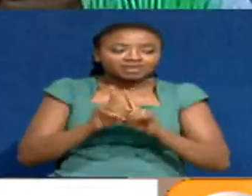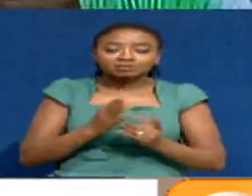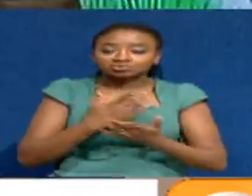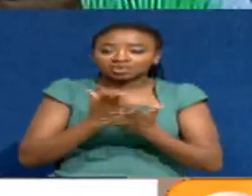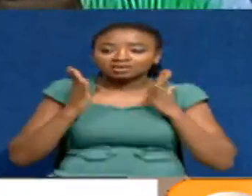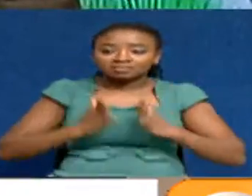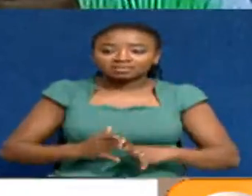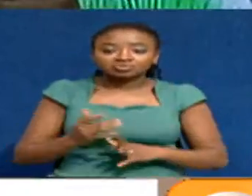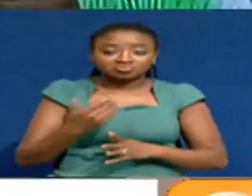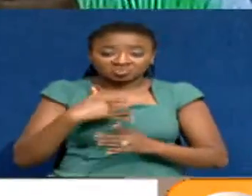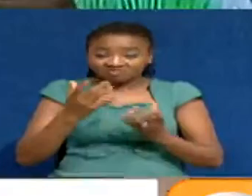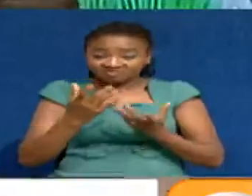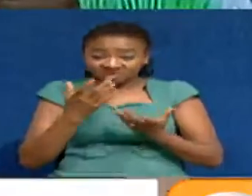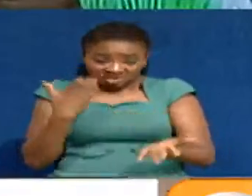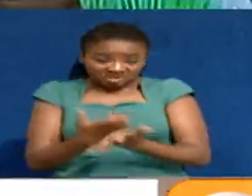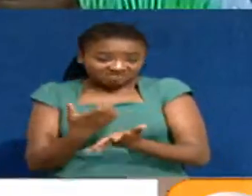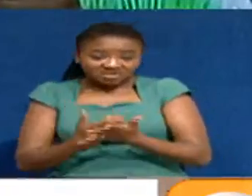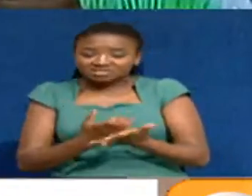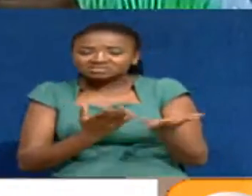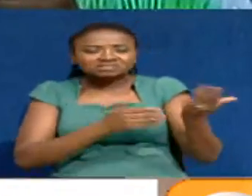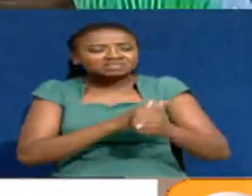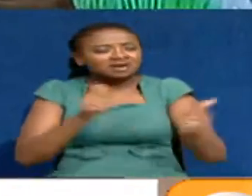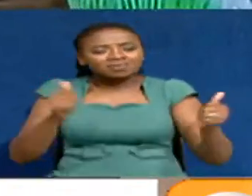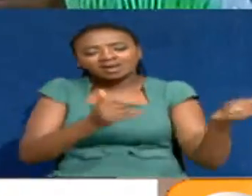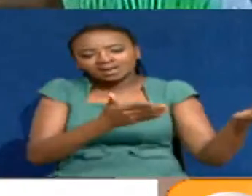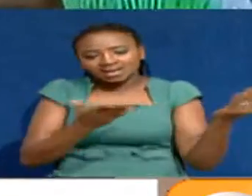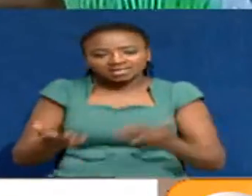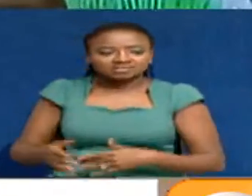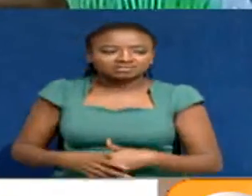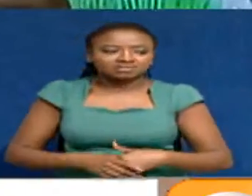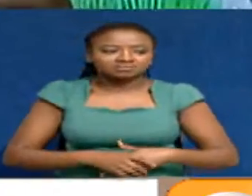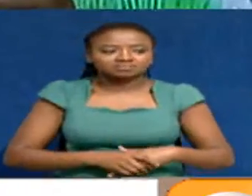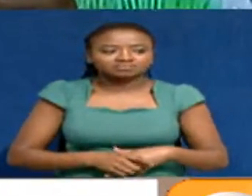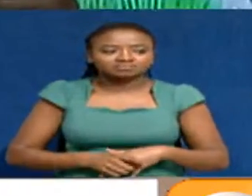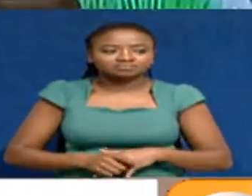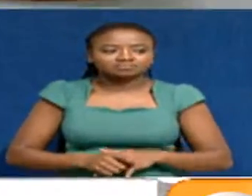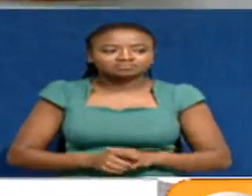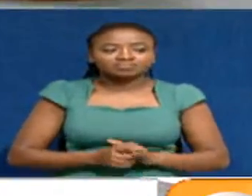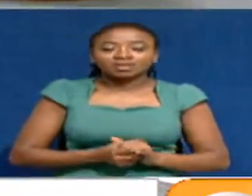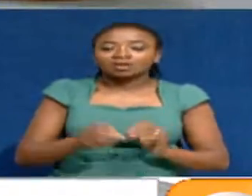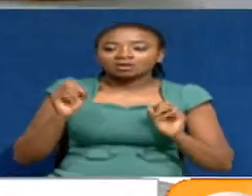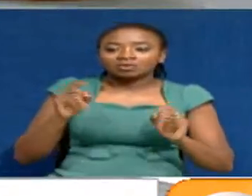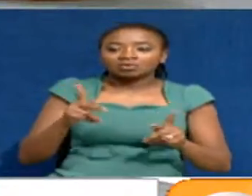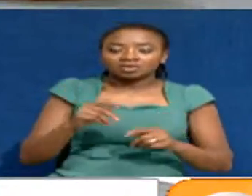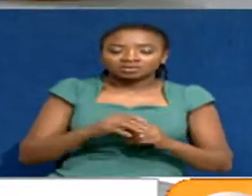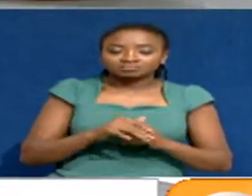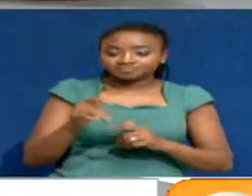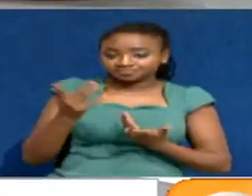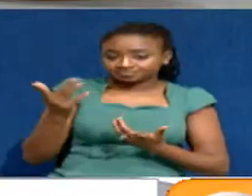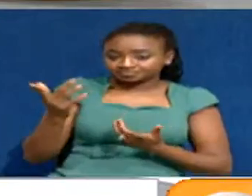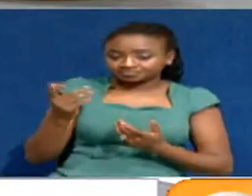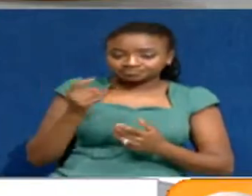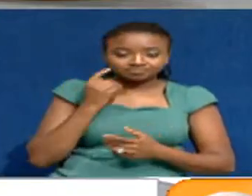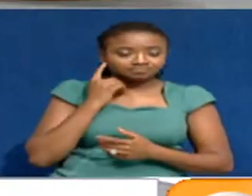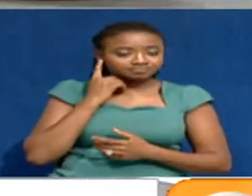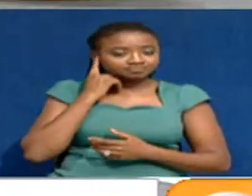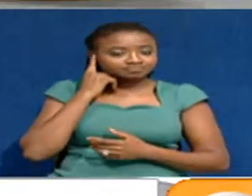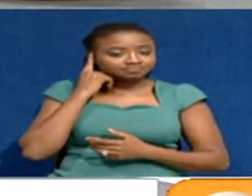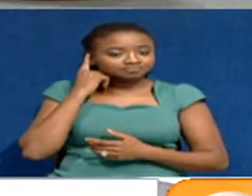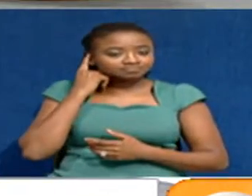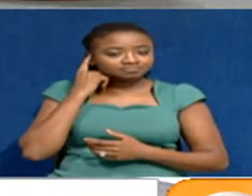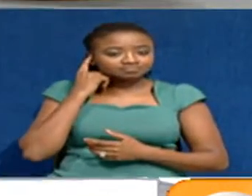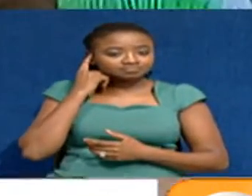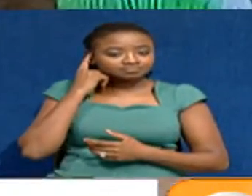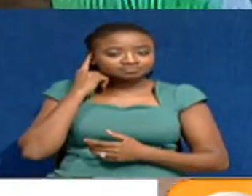with Nyeri County, bring it on. We haven't done it. And we are not going to do it. Let me give you a final shot. Do you want to respond to this? I want to tell the honorable term.